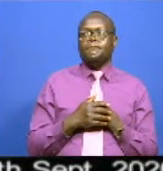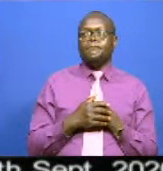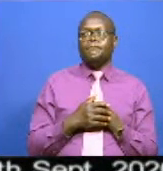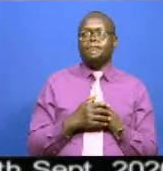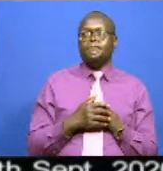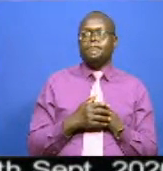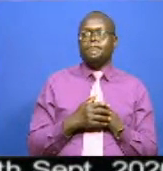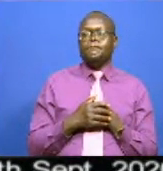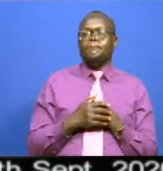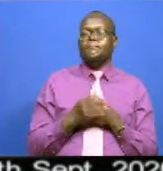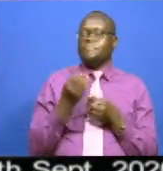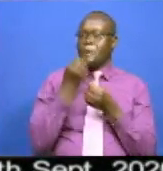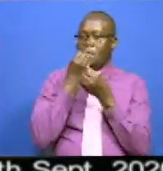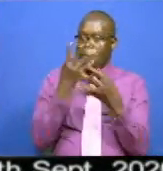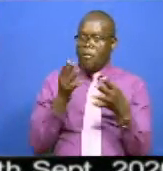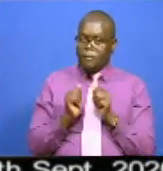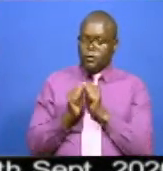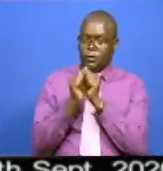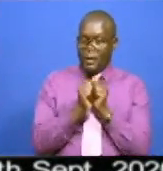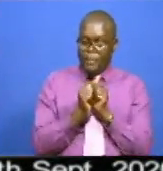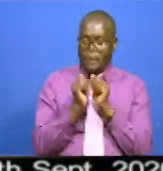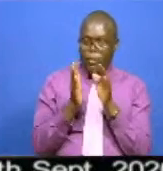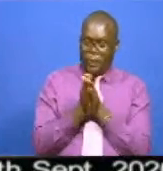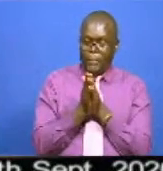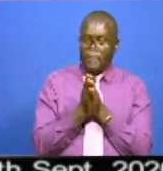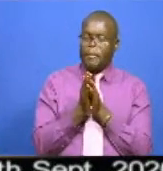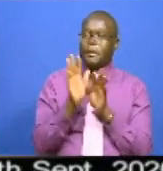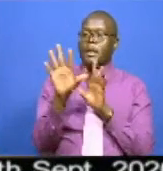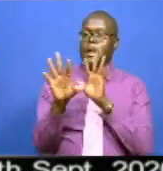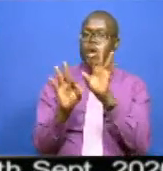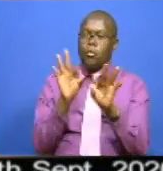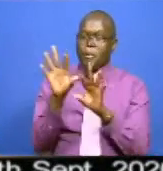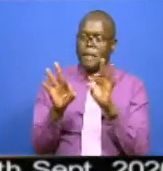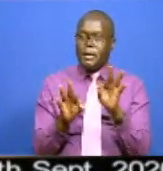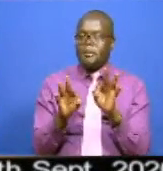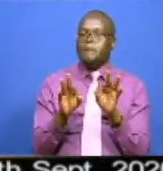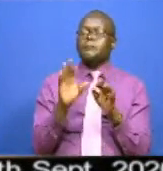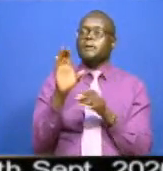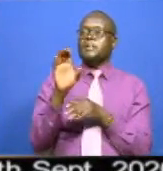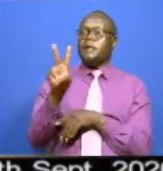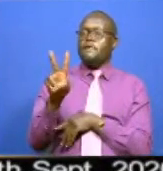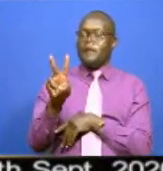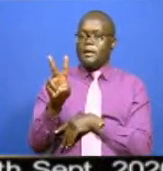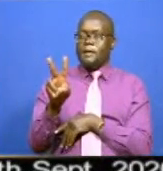the notification together with the nominees' curricula